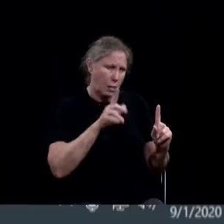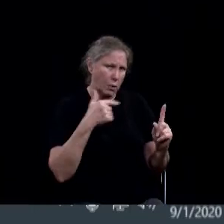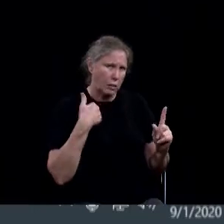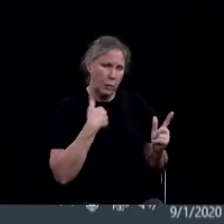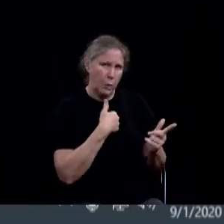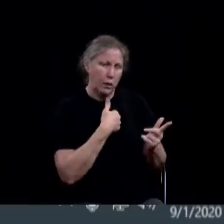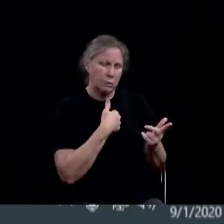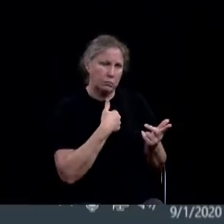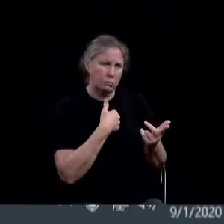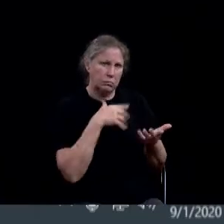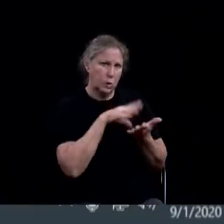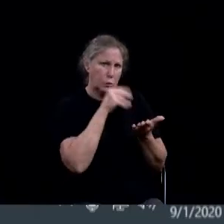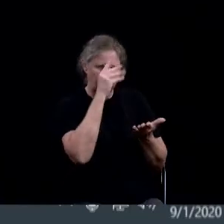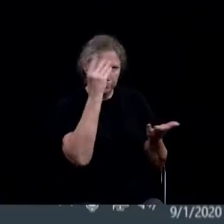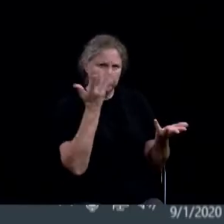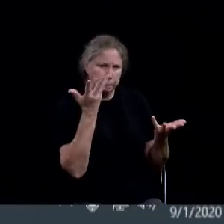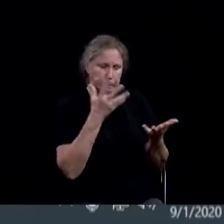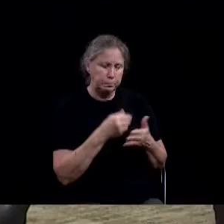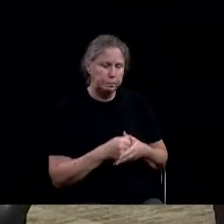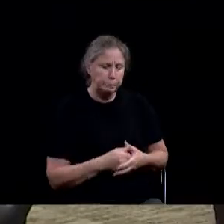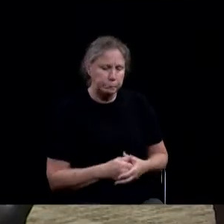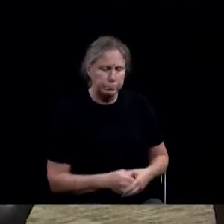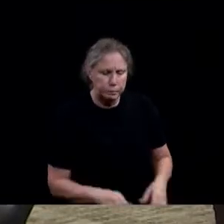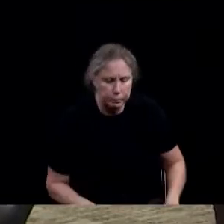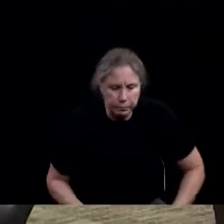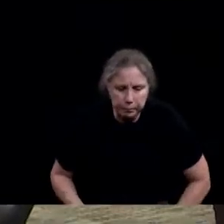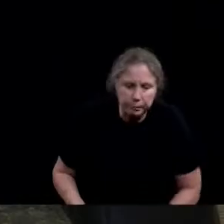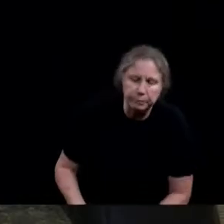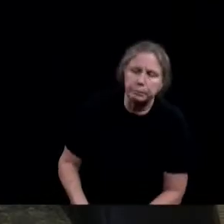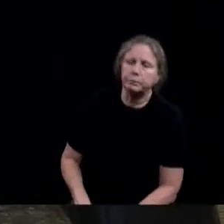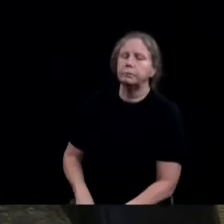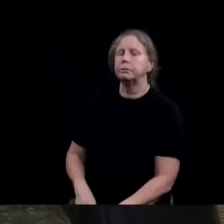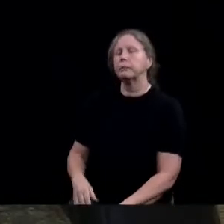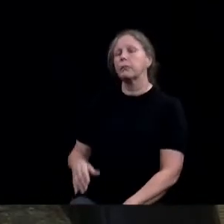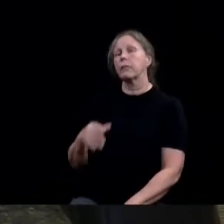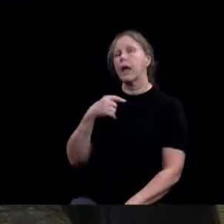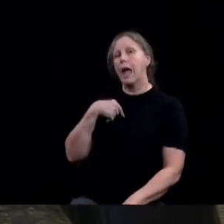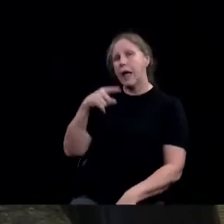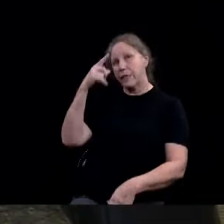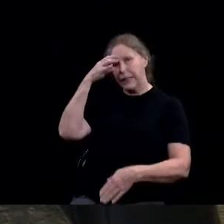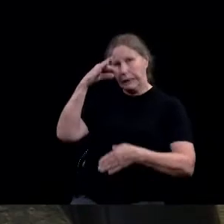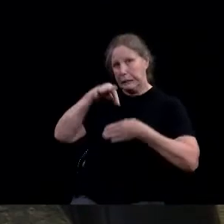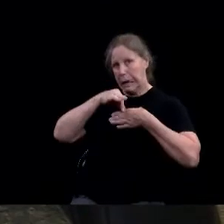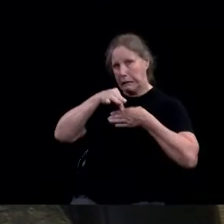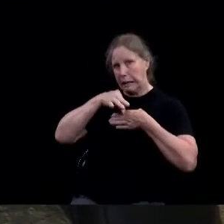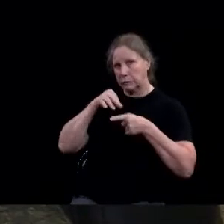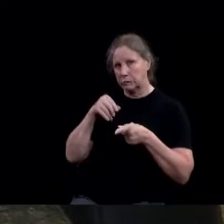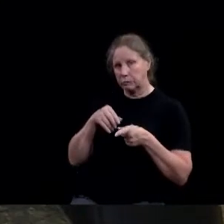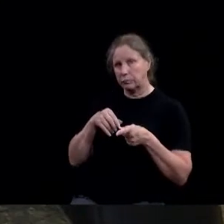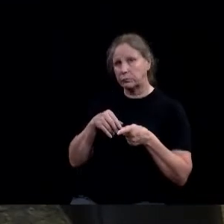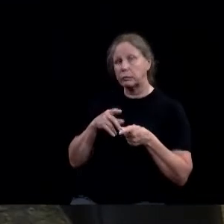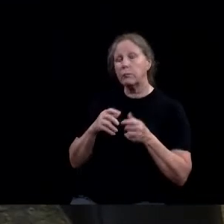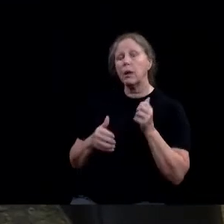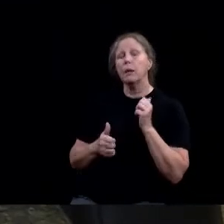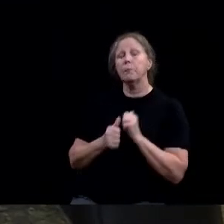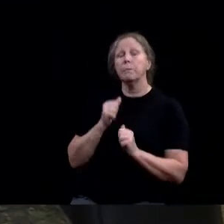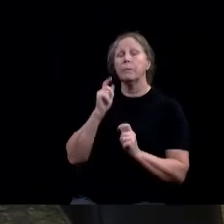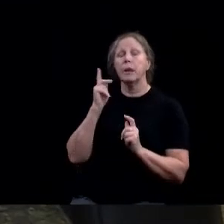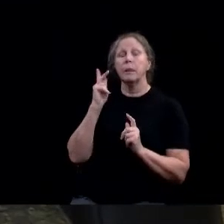I think there's context. Many of the complaints we get into the code office